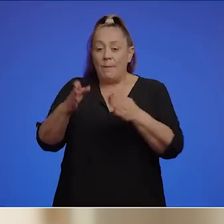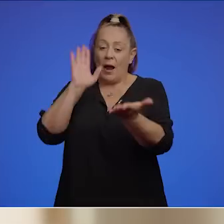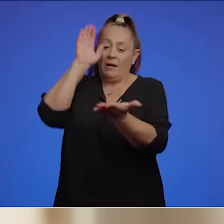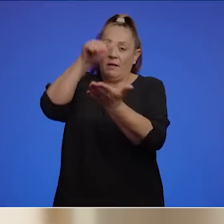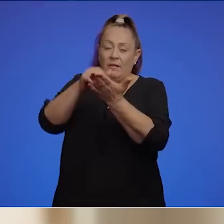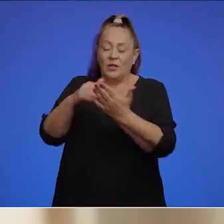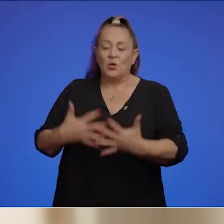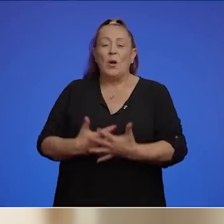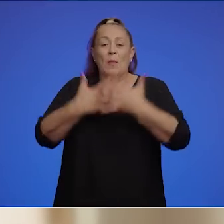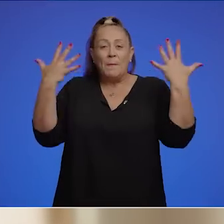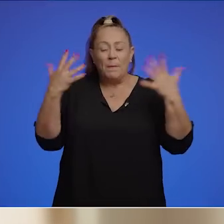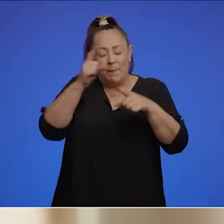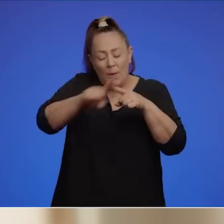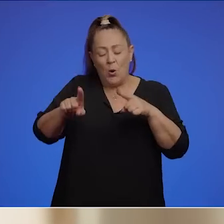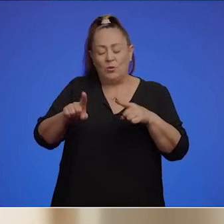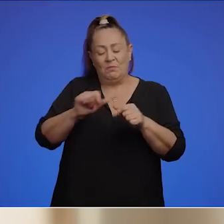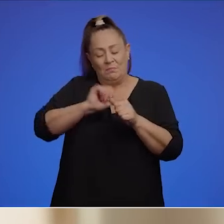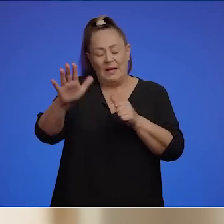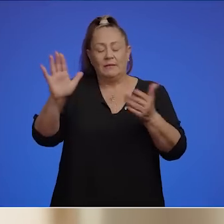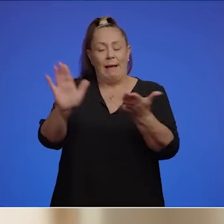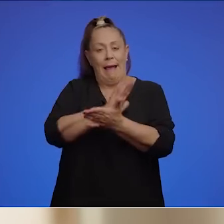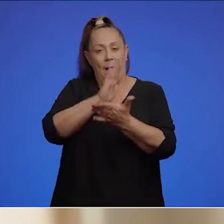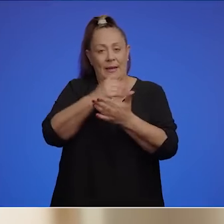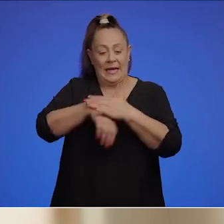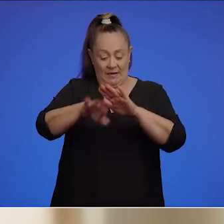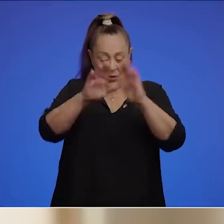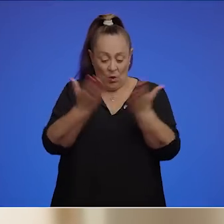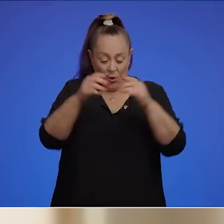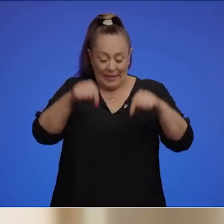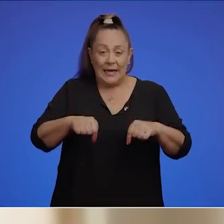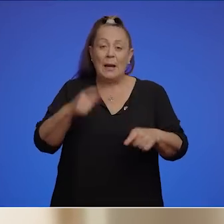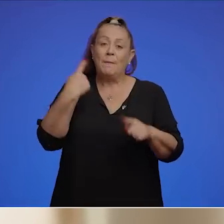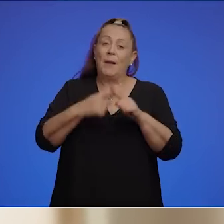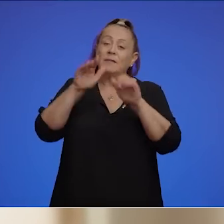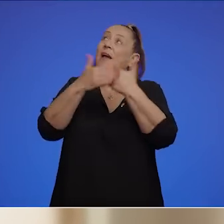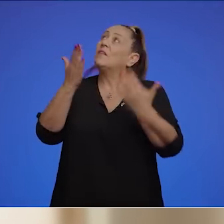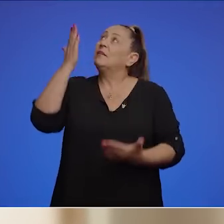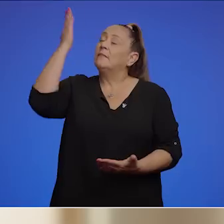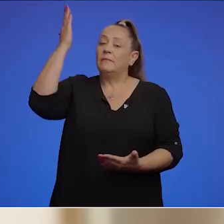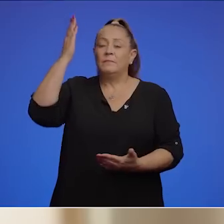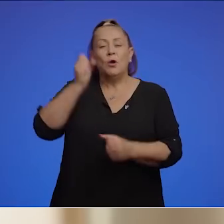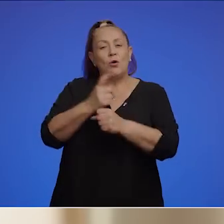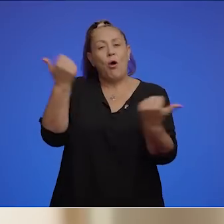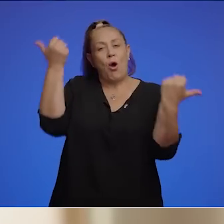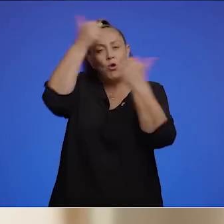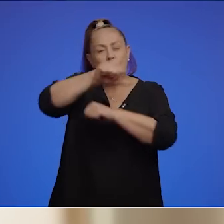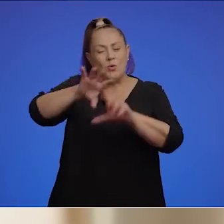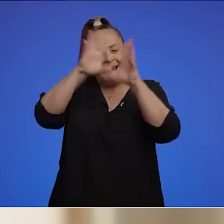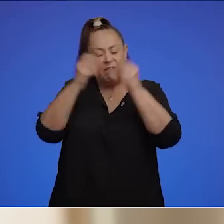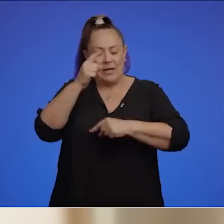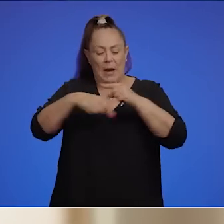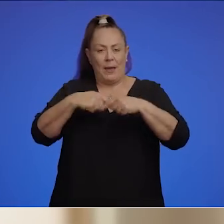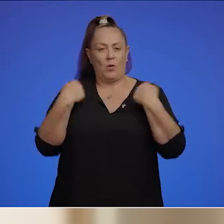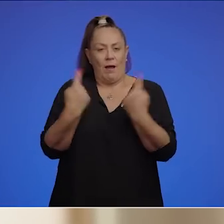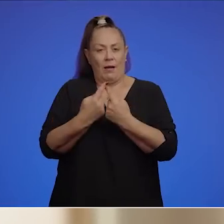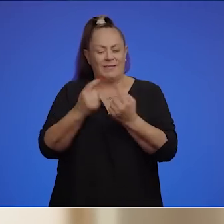greatest happiness in this life and in the next. Our Creator knows us down to our very last cell,